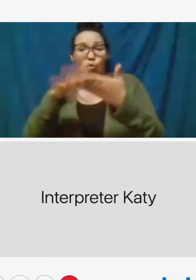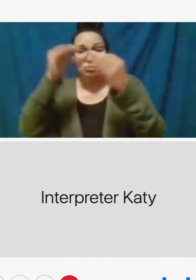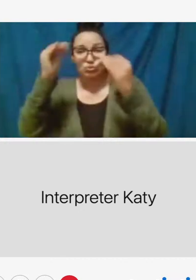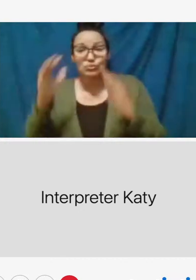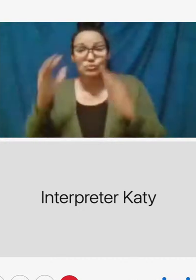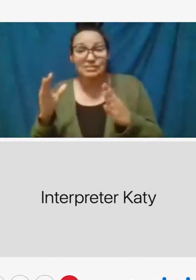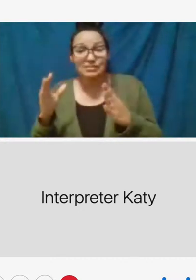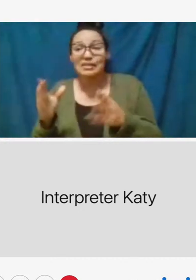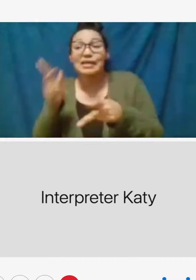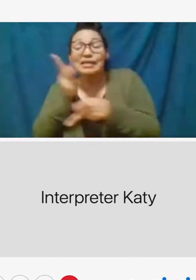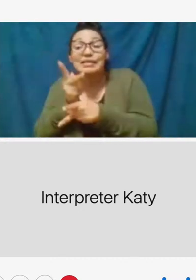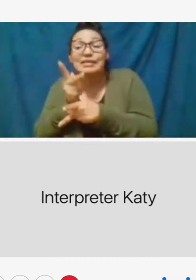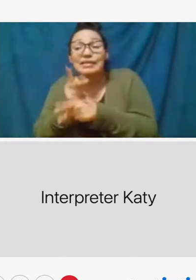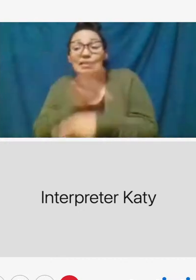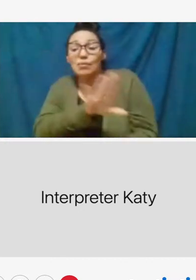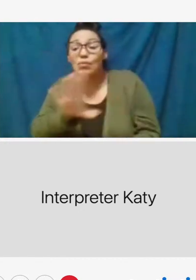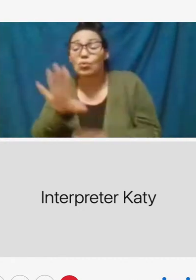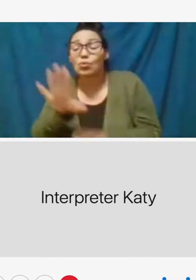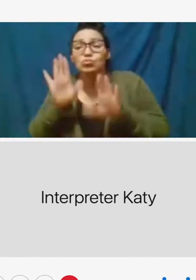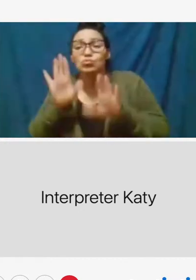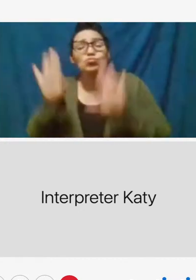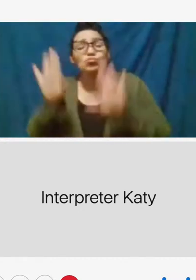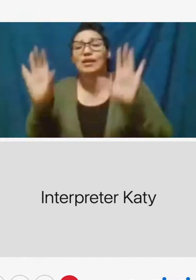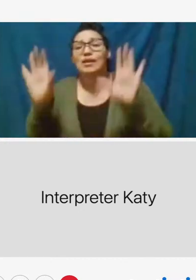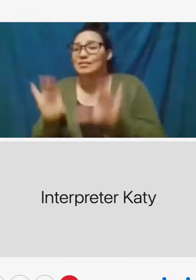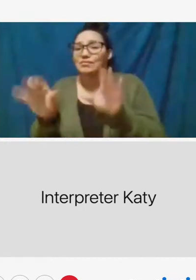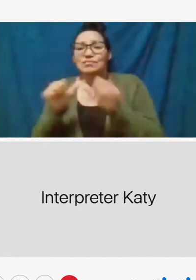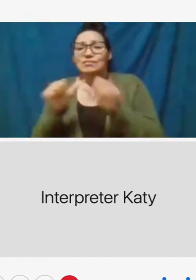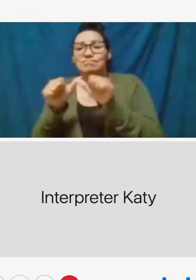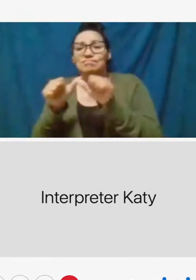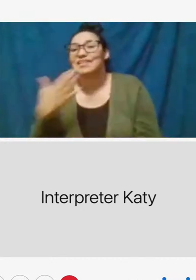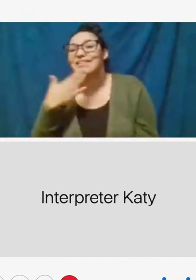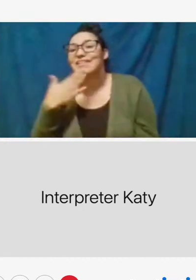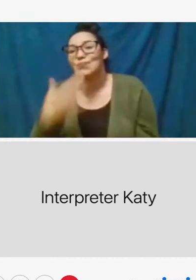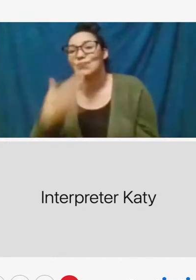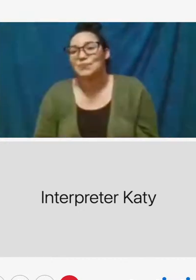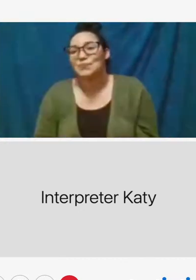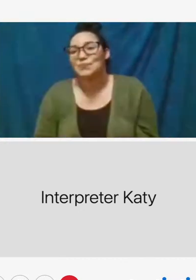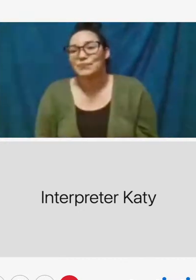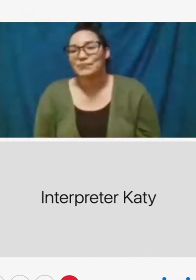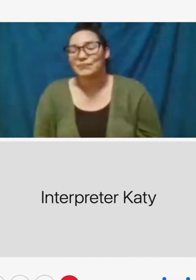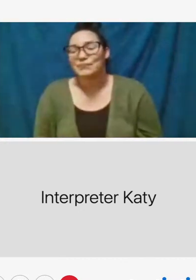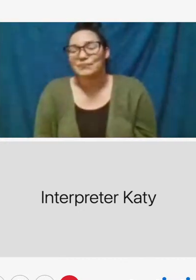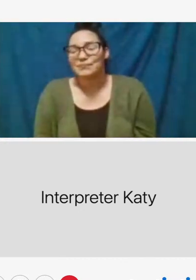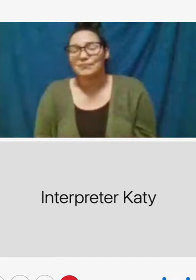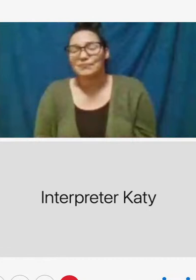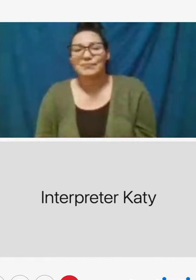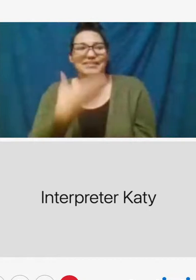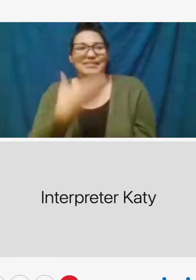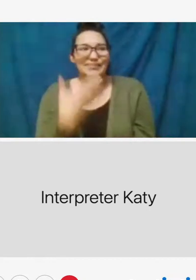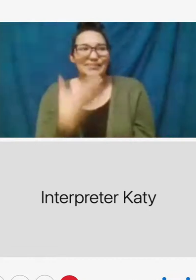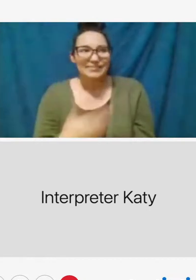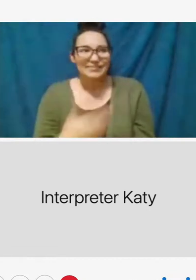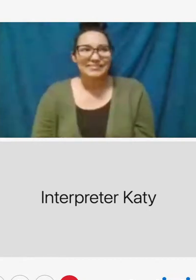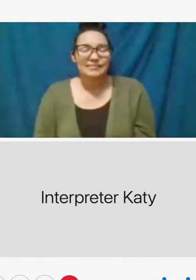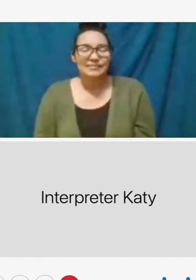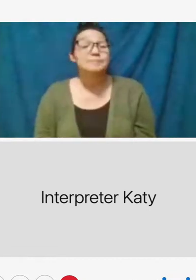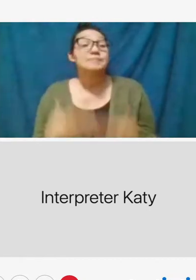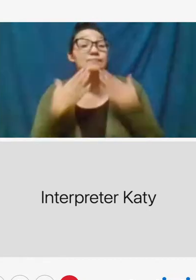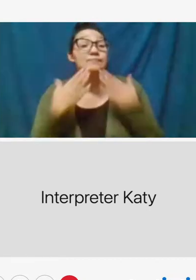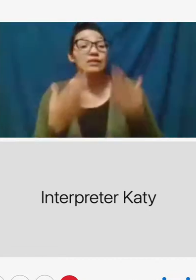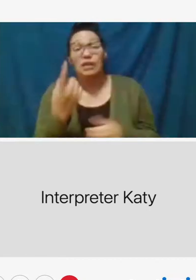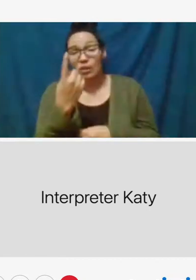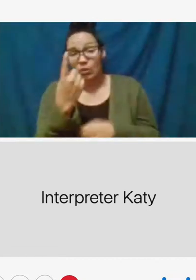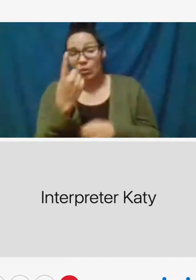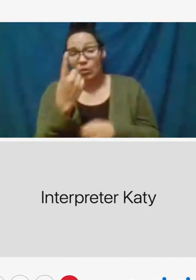those uh great activities going thank you thank you thank you um just one more thing I just want